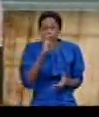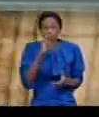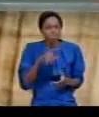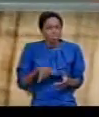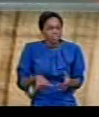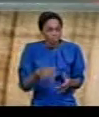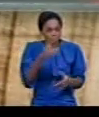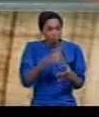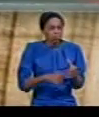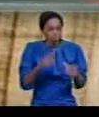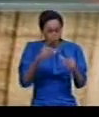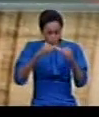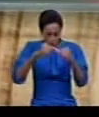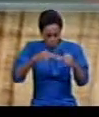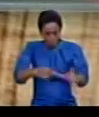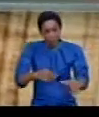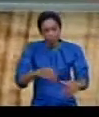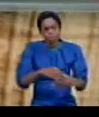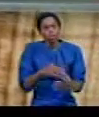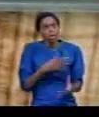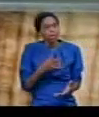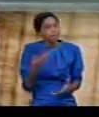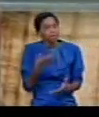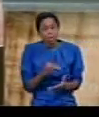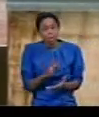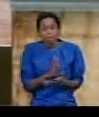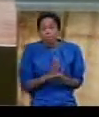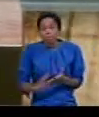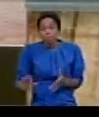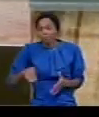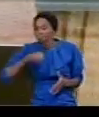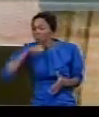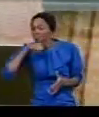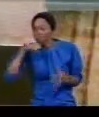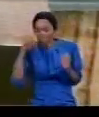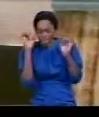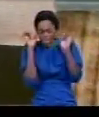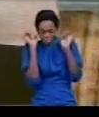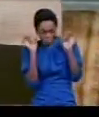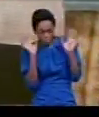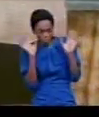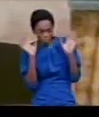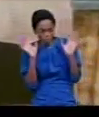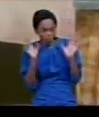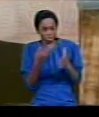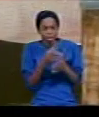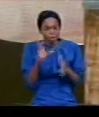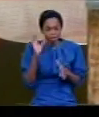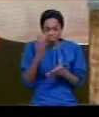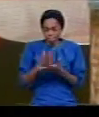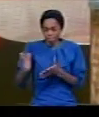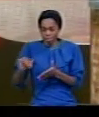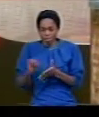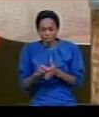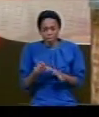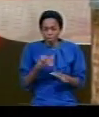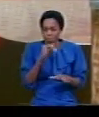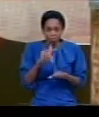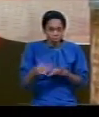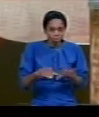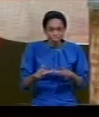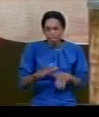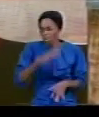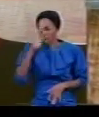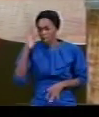still continues in. And there are some taboos, and there are some don'ts, and there are some things, never,